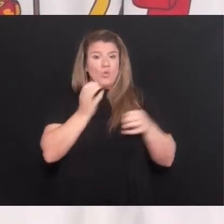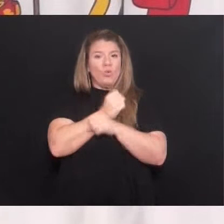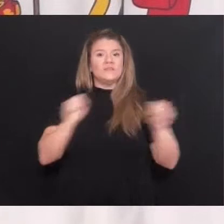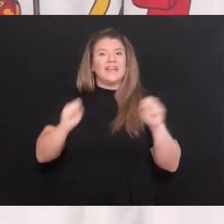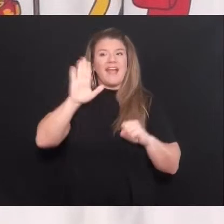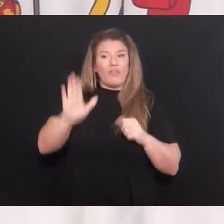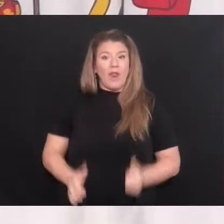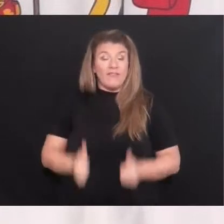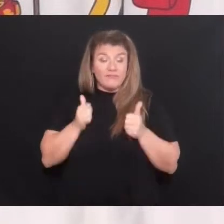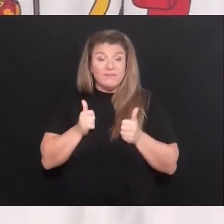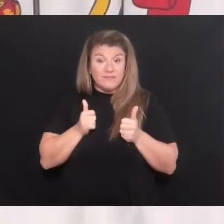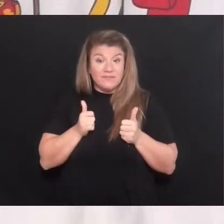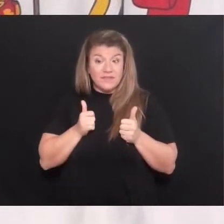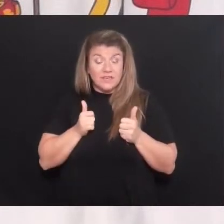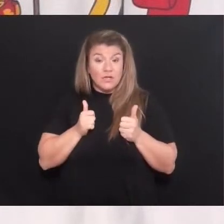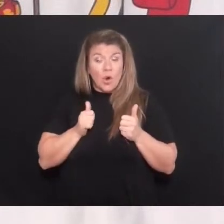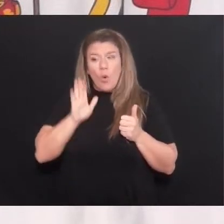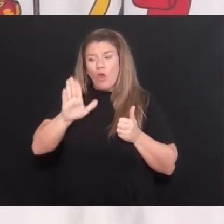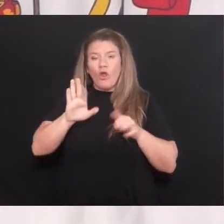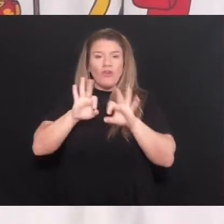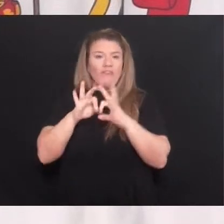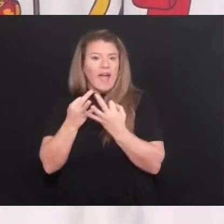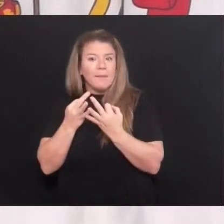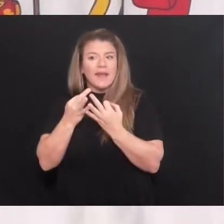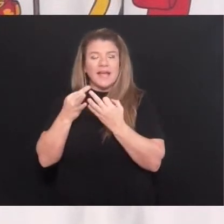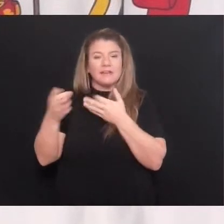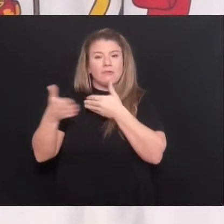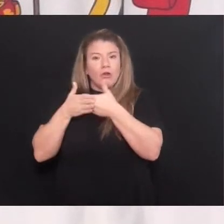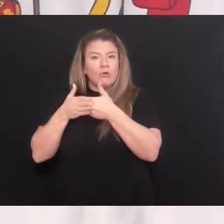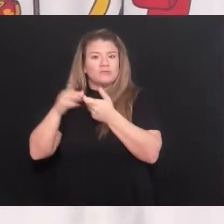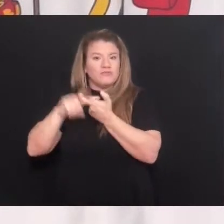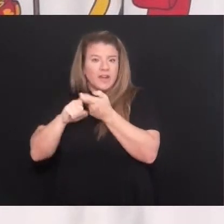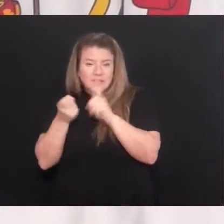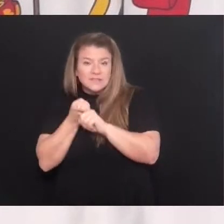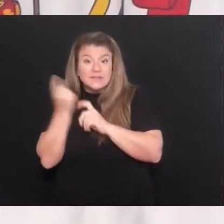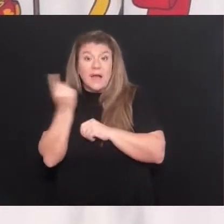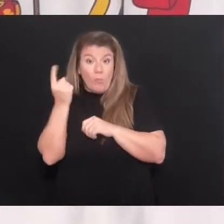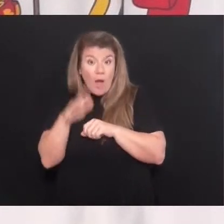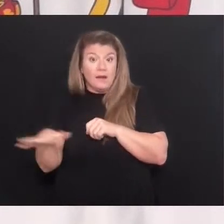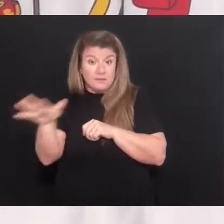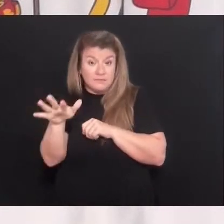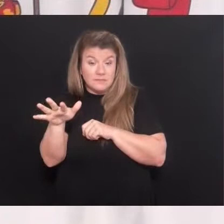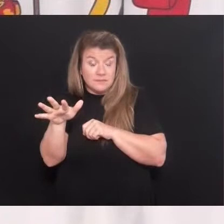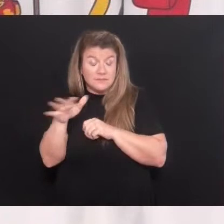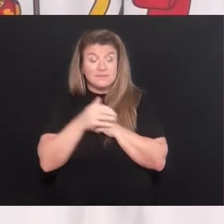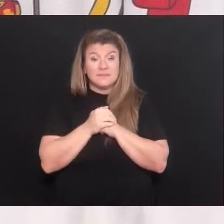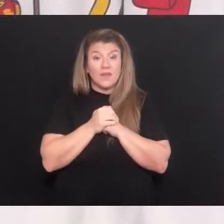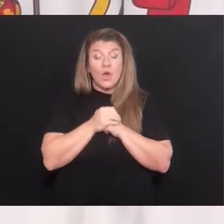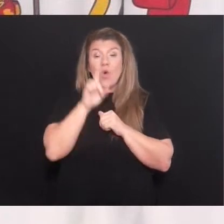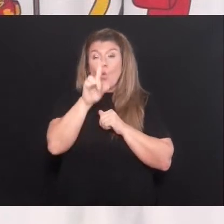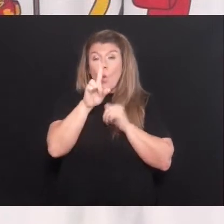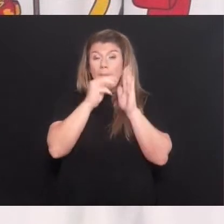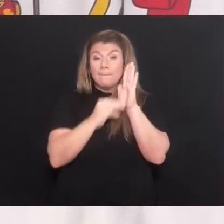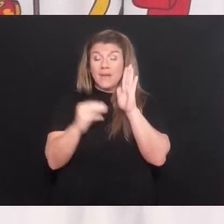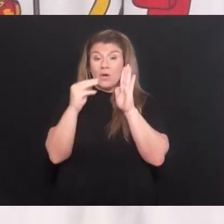life or the life of a loved one or someone really close to them. We've had